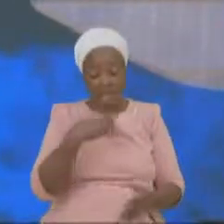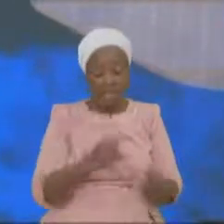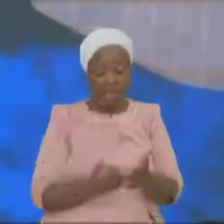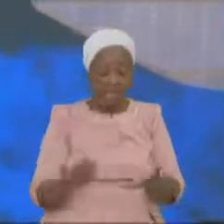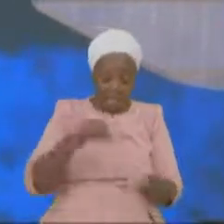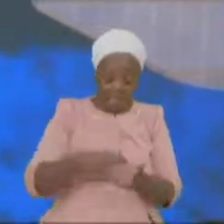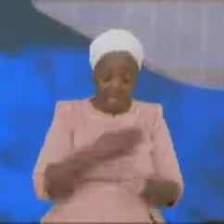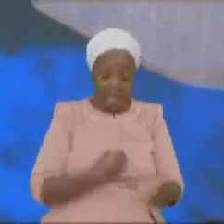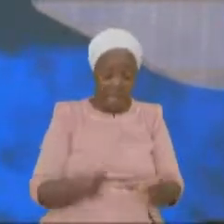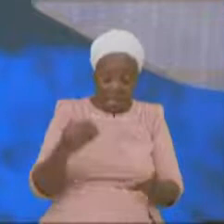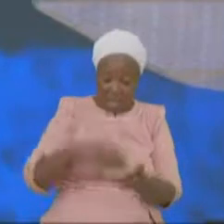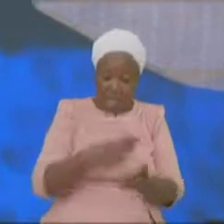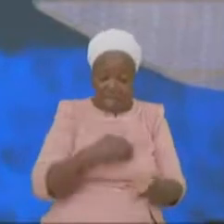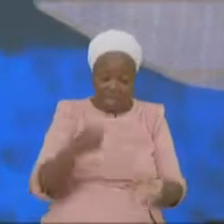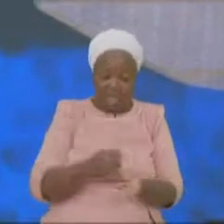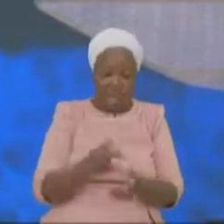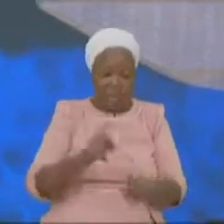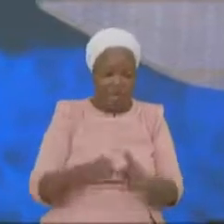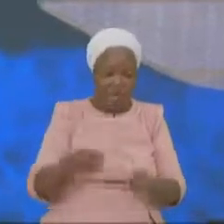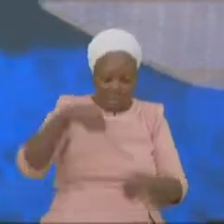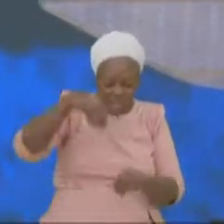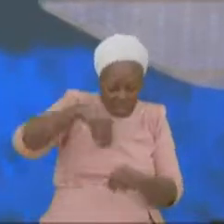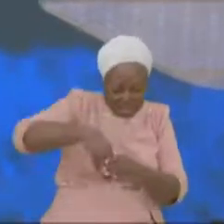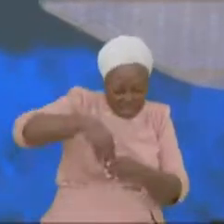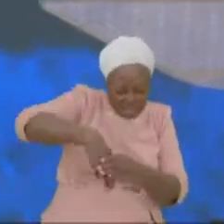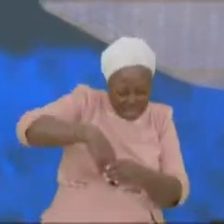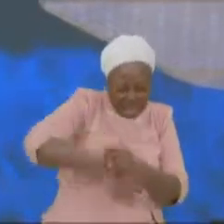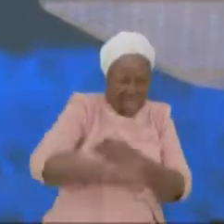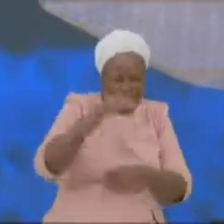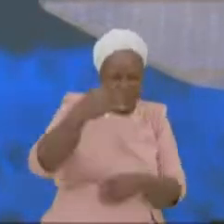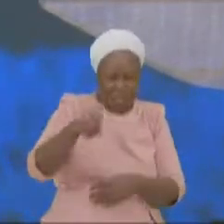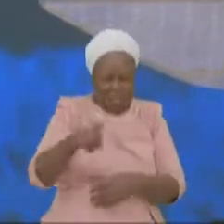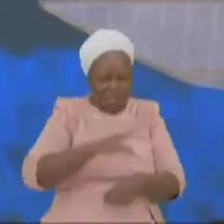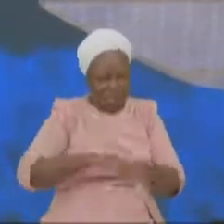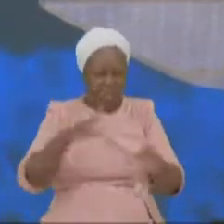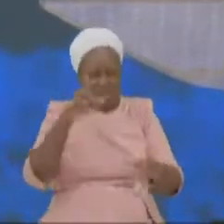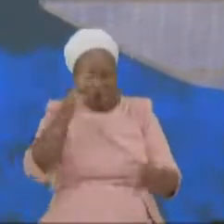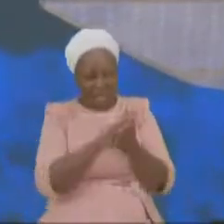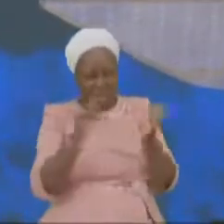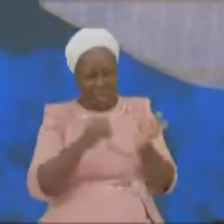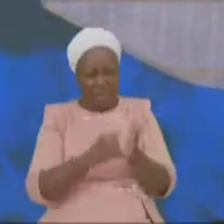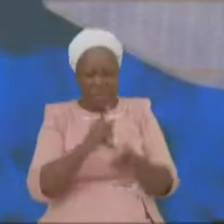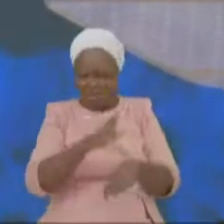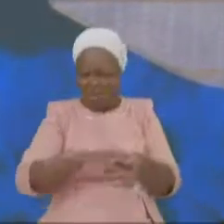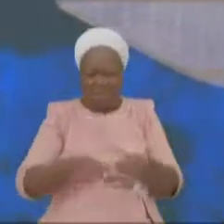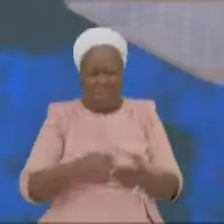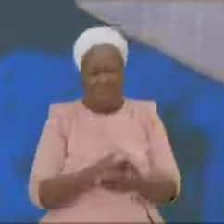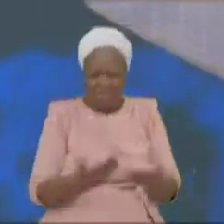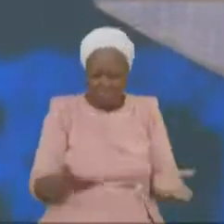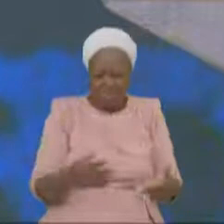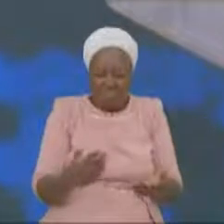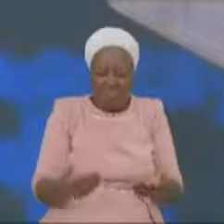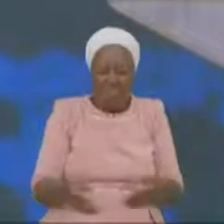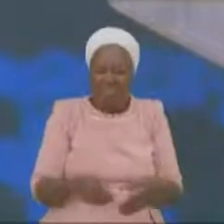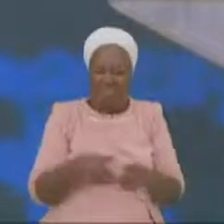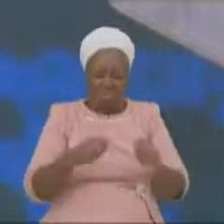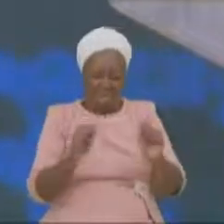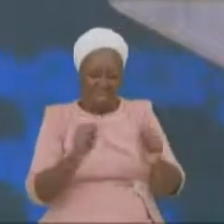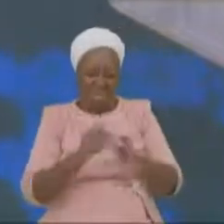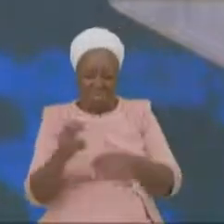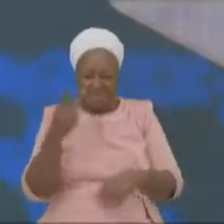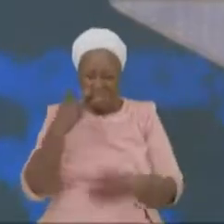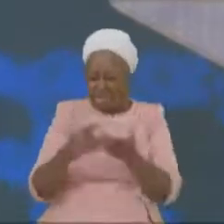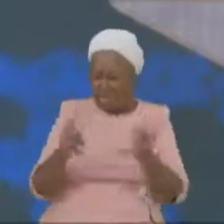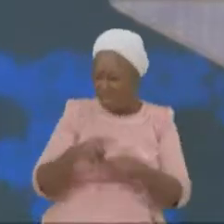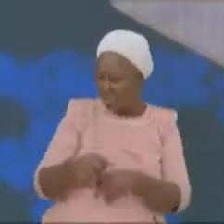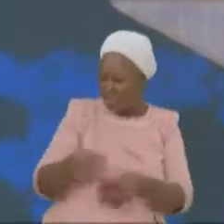in you don't believe it, you not even try. If you see somebody sick, you're not say,